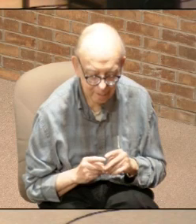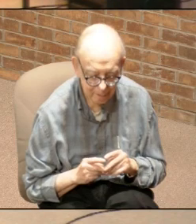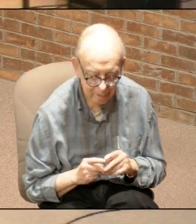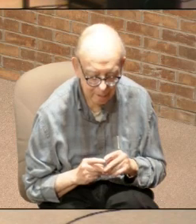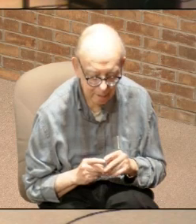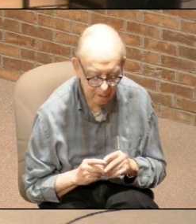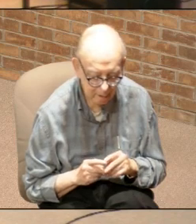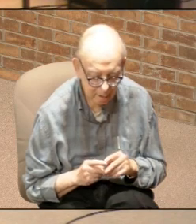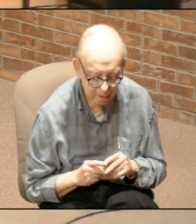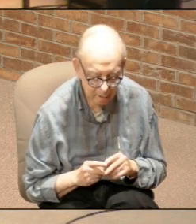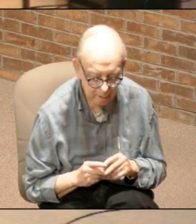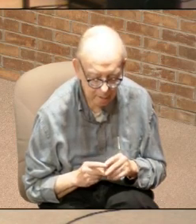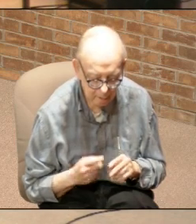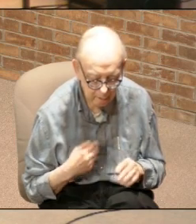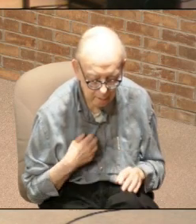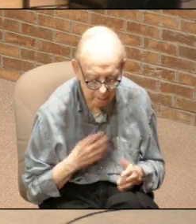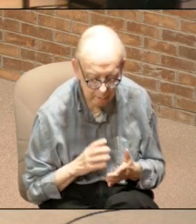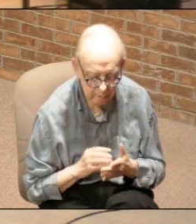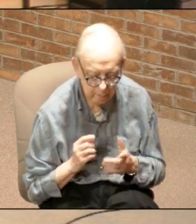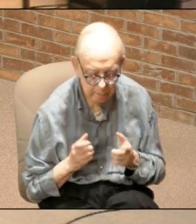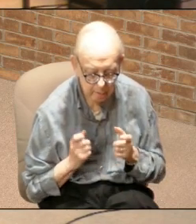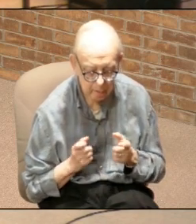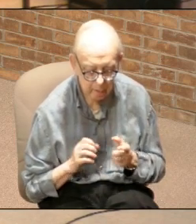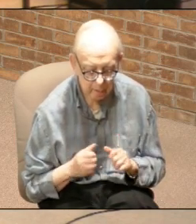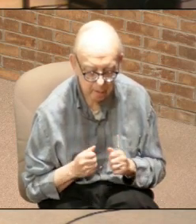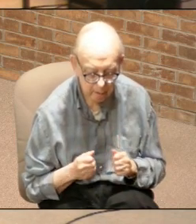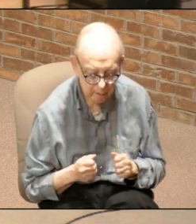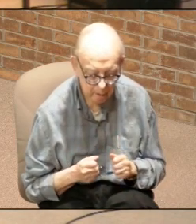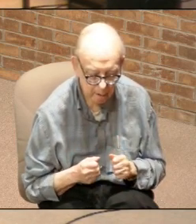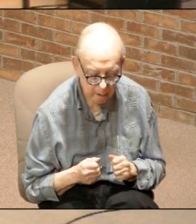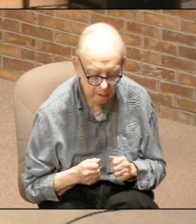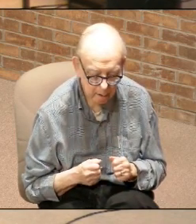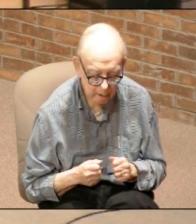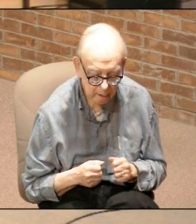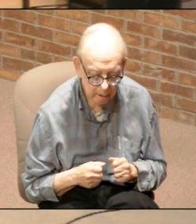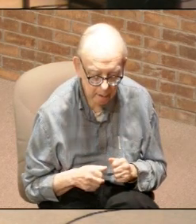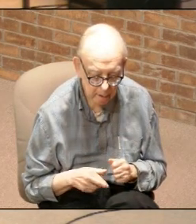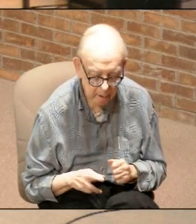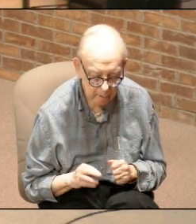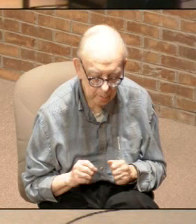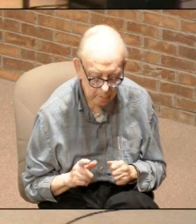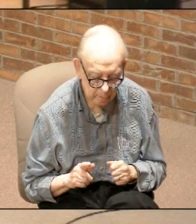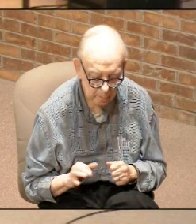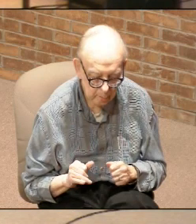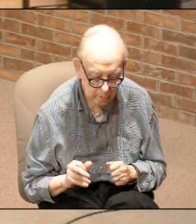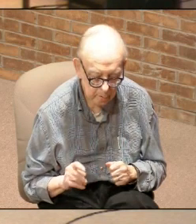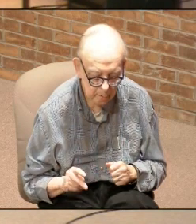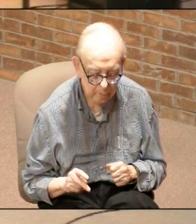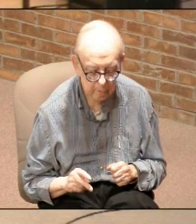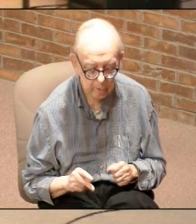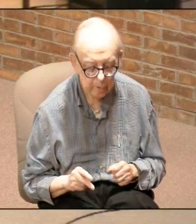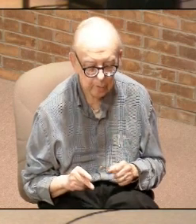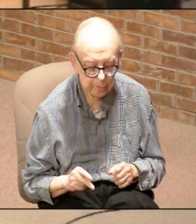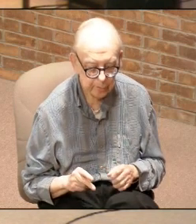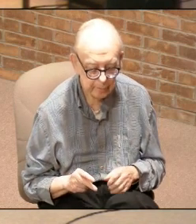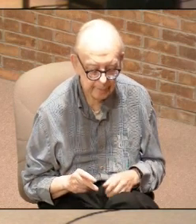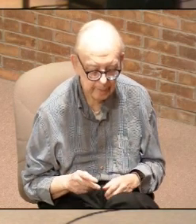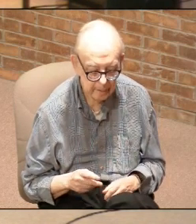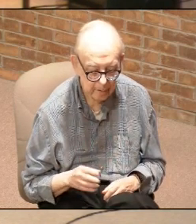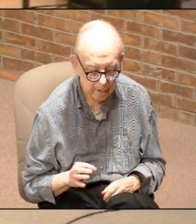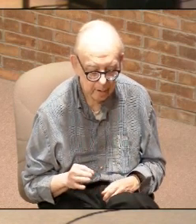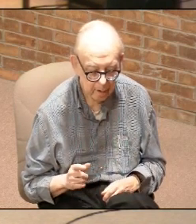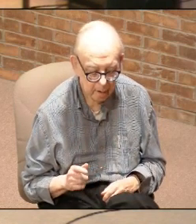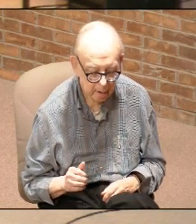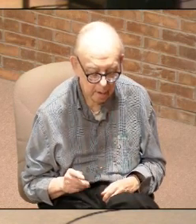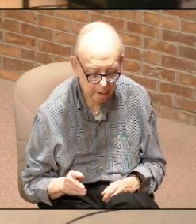we we learned real quick how to roll up inflatables and how heavy those things were and